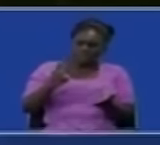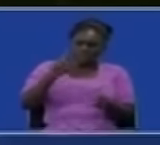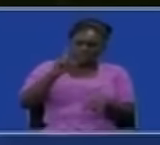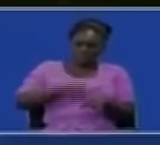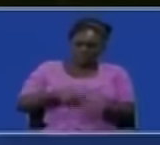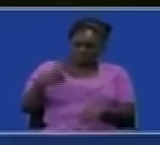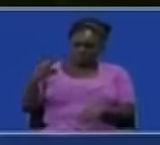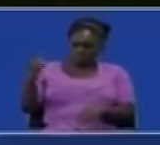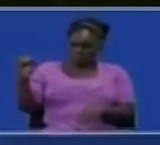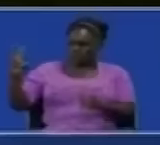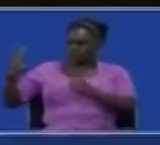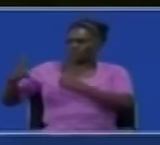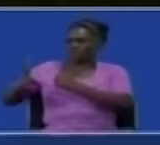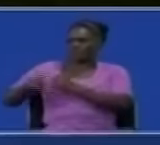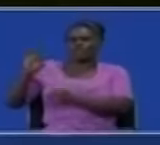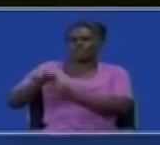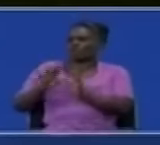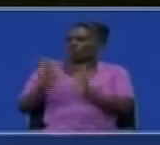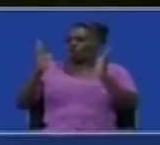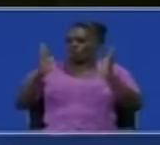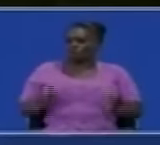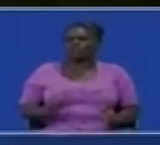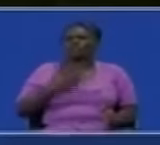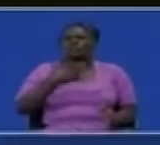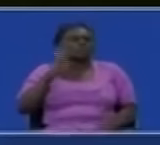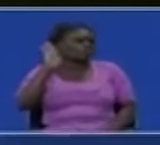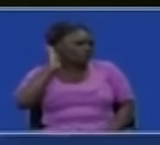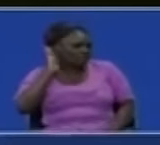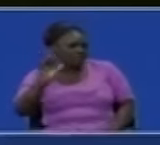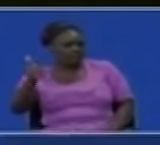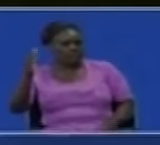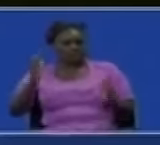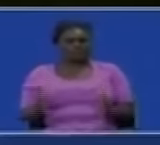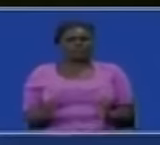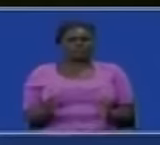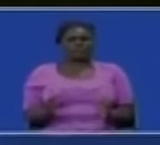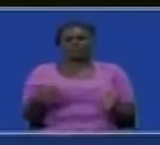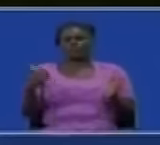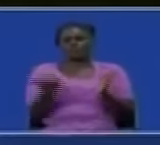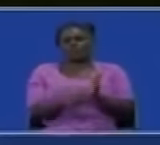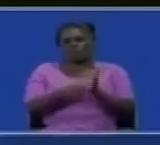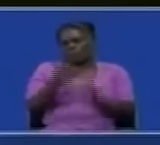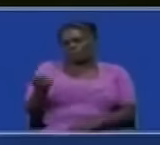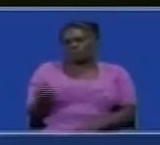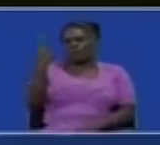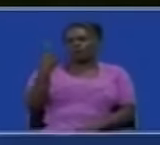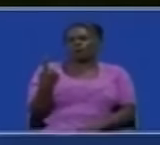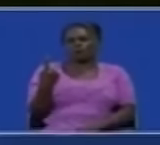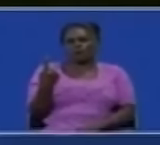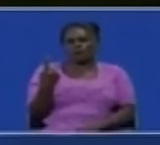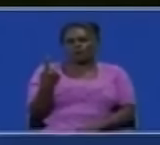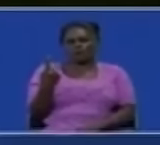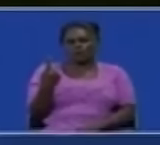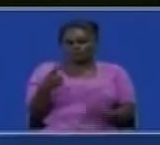to the 2007 elections. Nobody wanted to listen to the other, and that brought us the problems there where we are. So I think